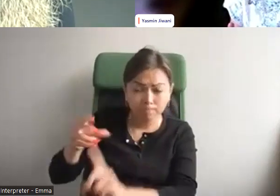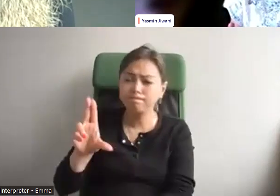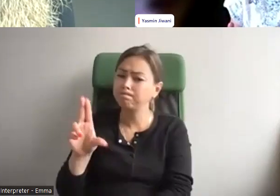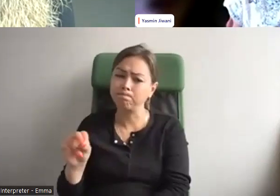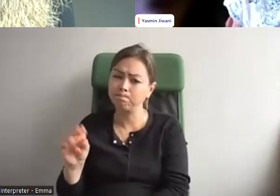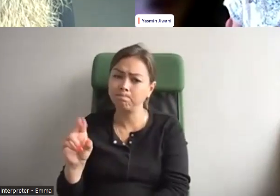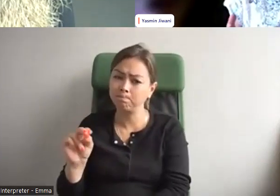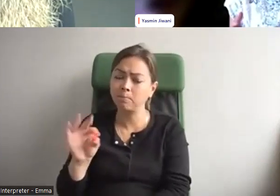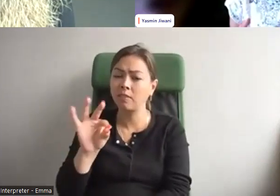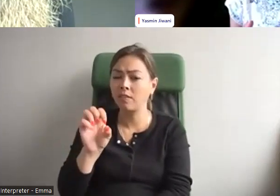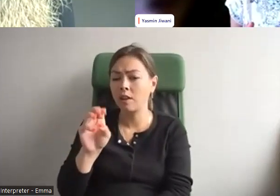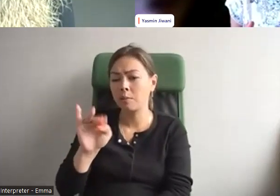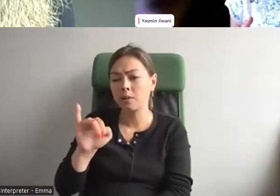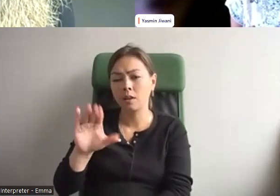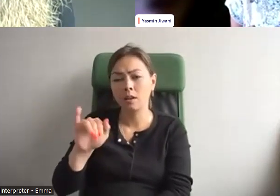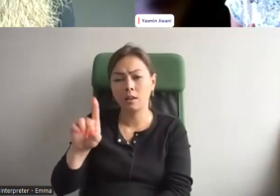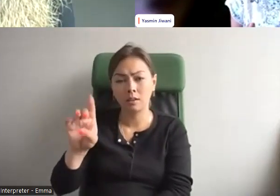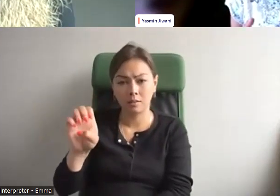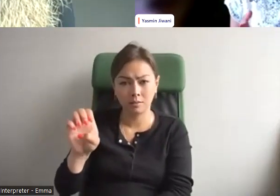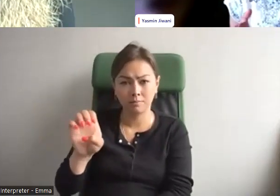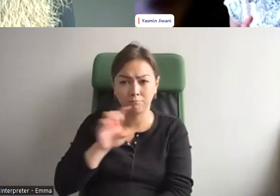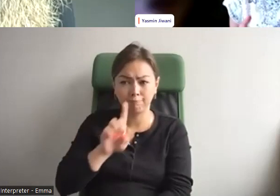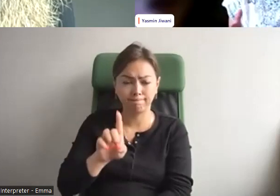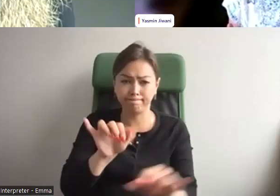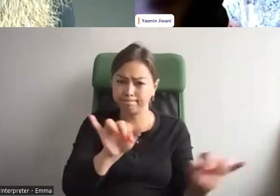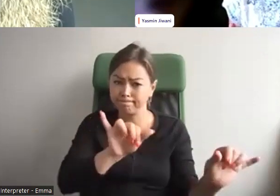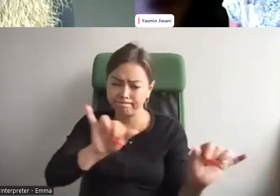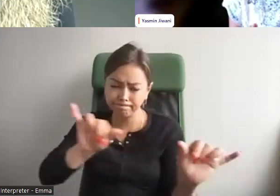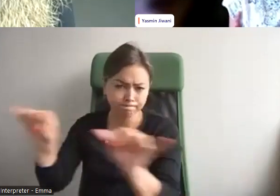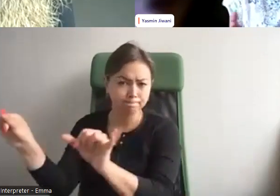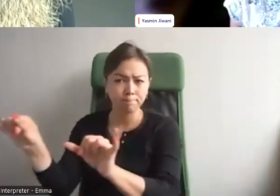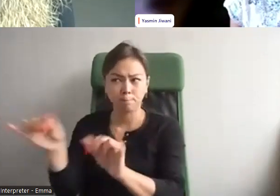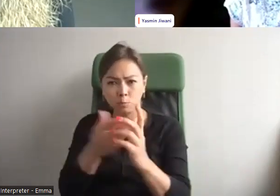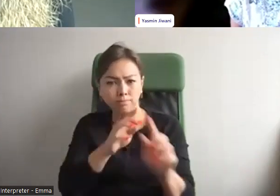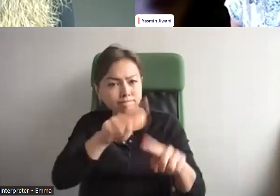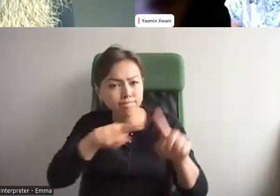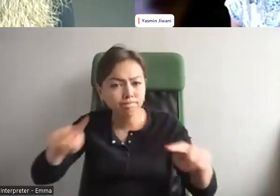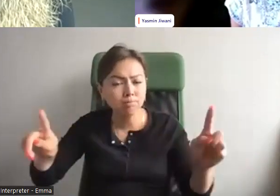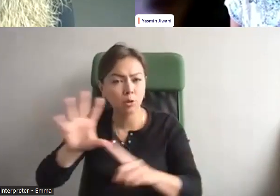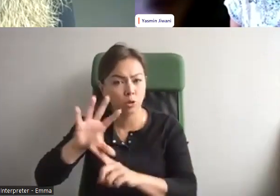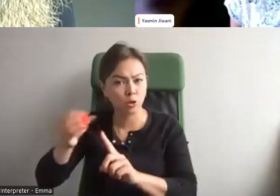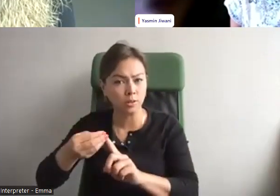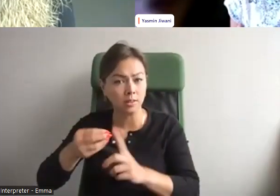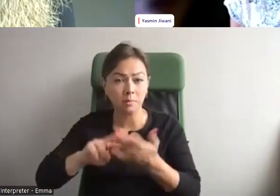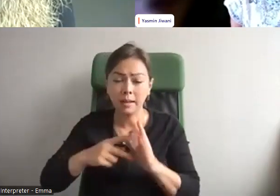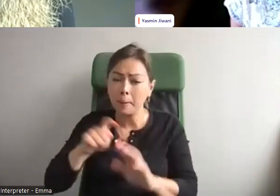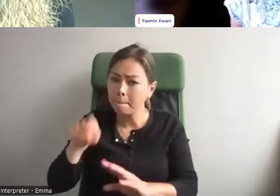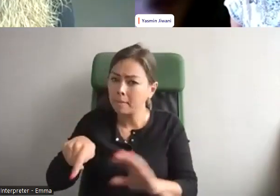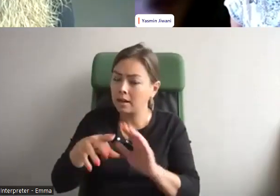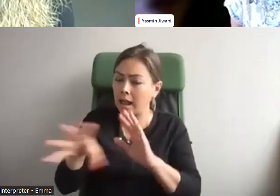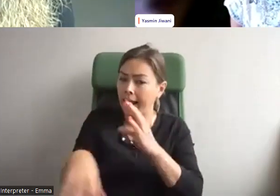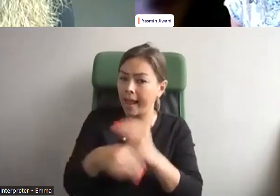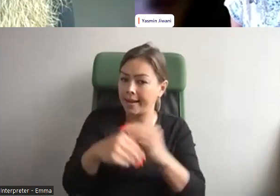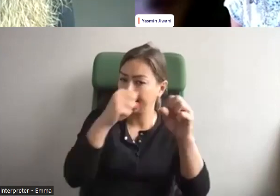across the board. So the more we bring in the stats, the better it is in terms of showing up the pattern, rather than focusing